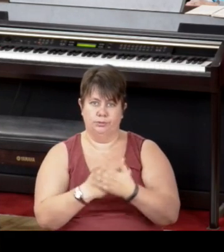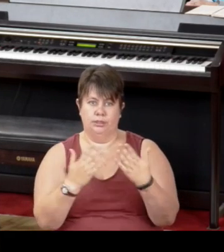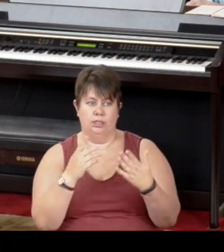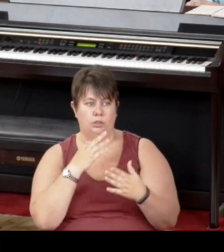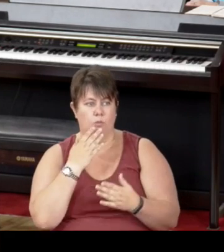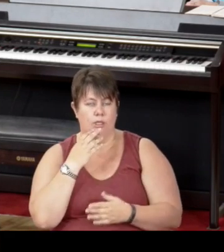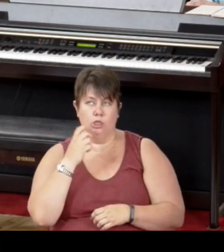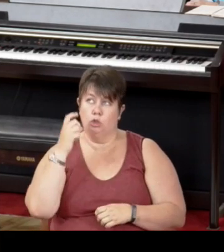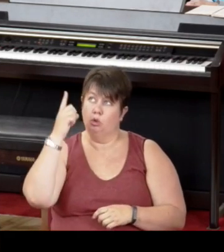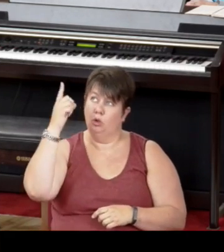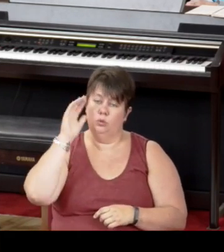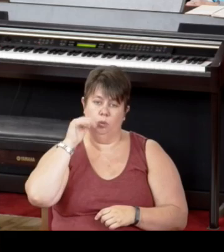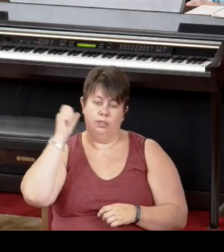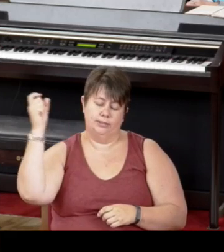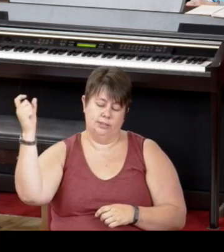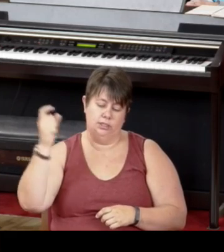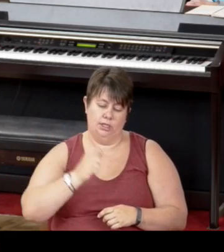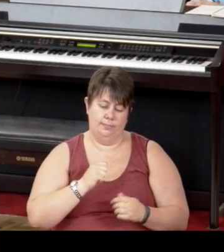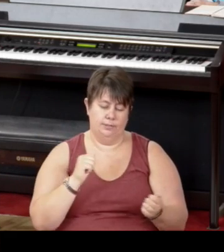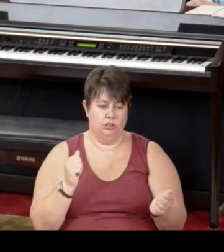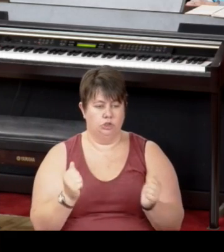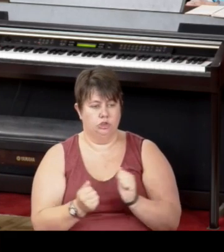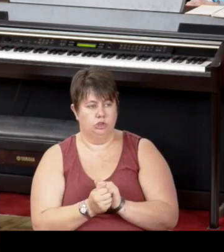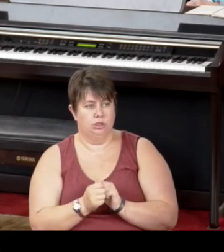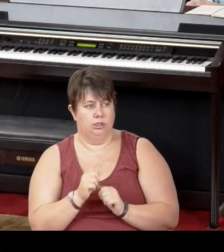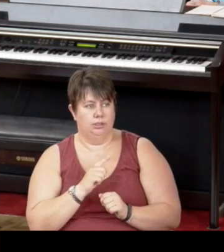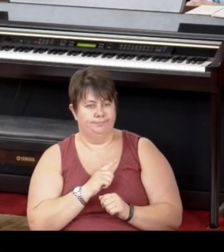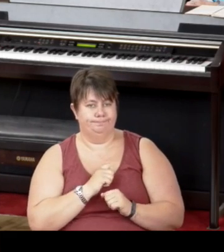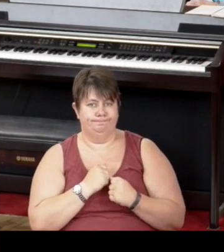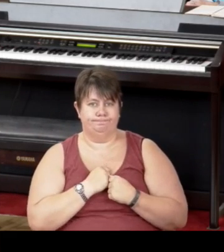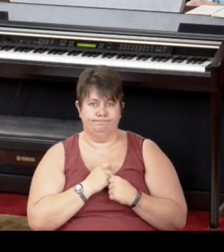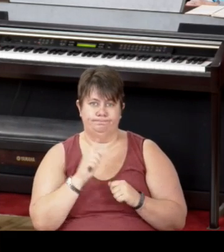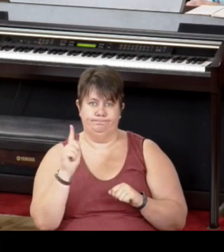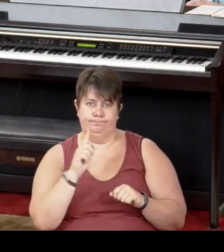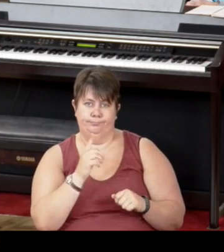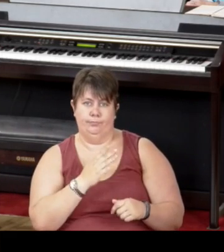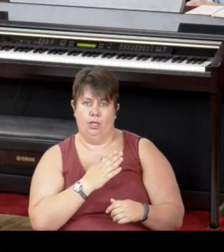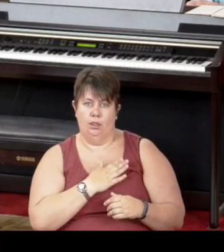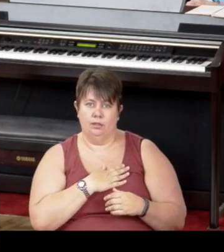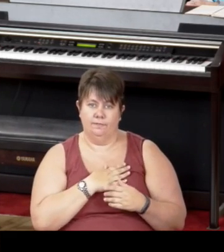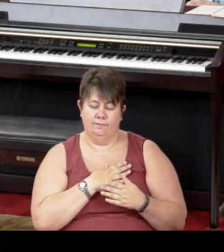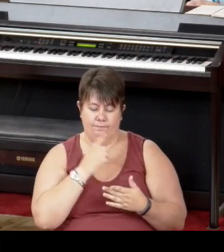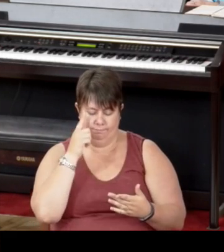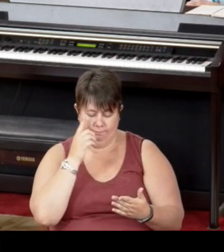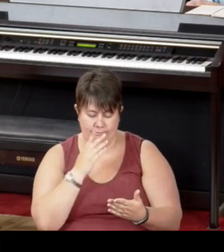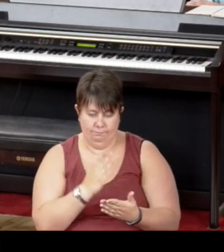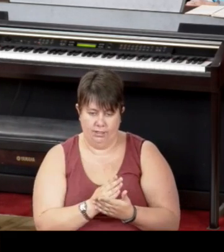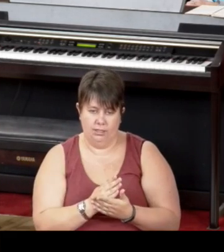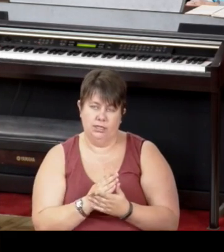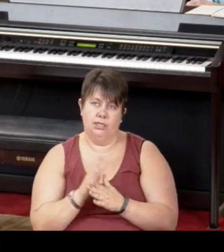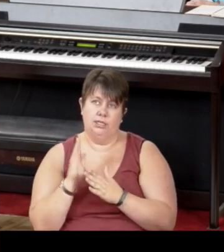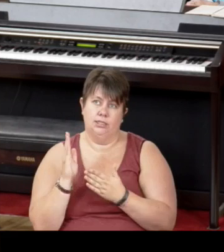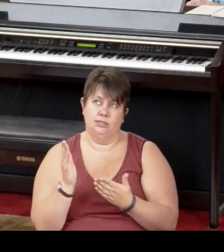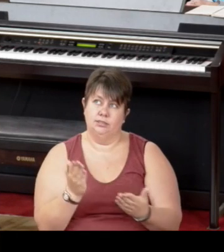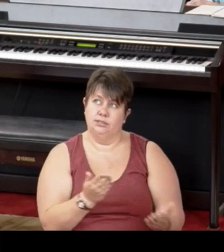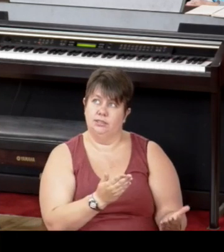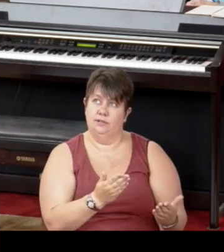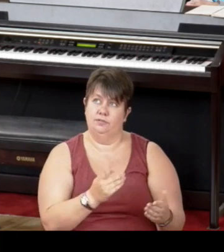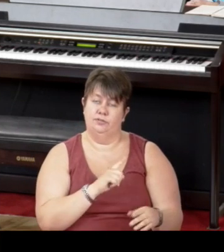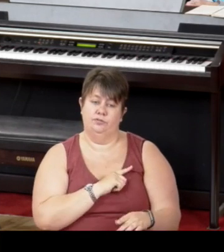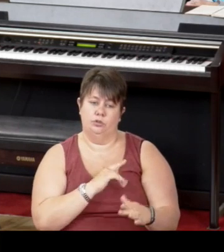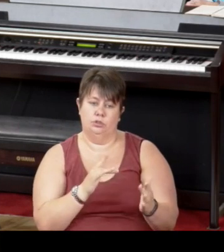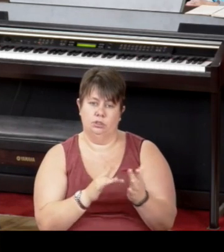this world, the day in which love, faith, service, and patience will have their fulfillment, in which idolatry